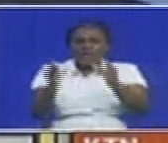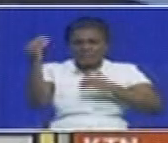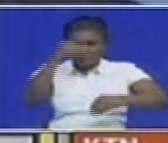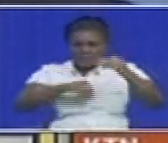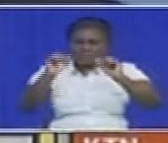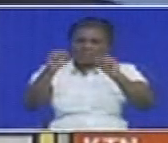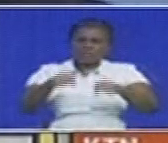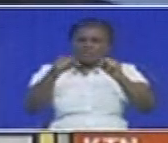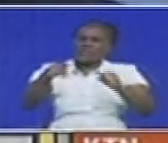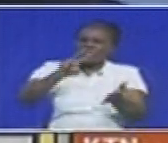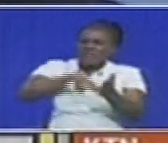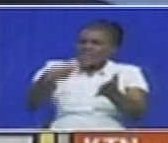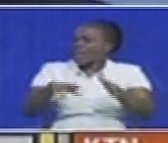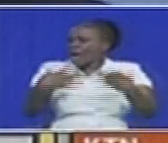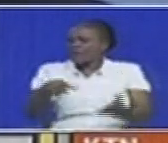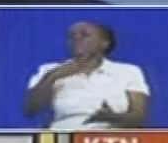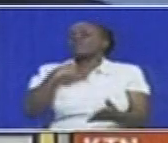say, how did we fail in